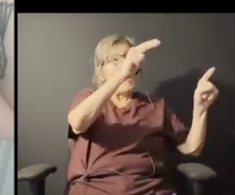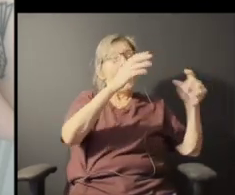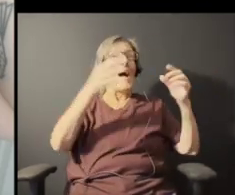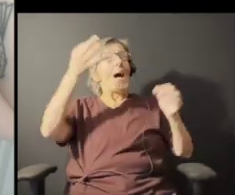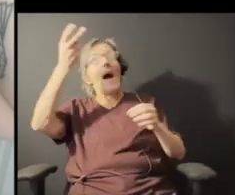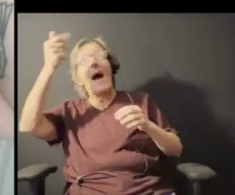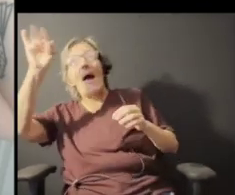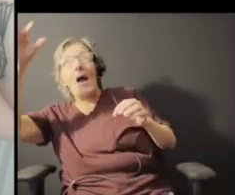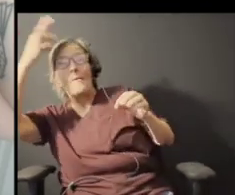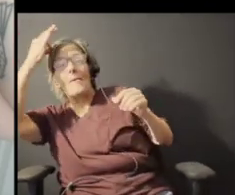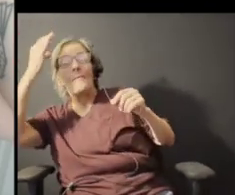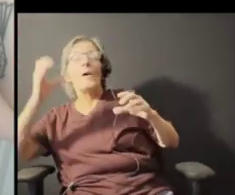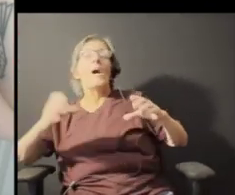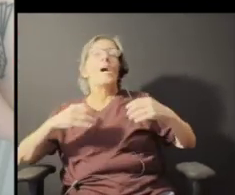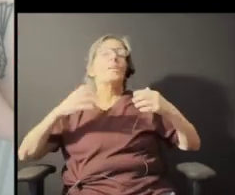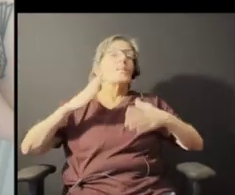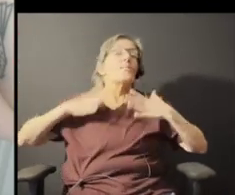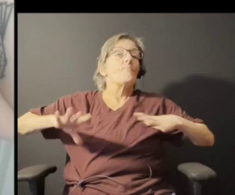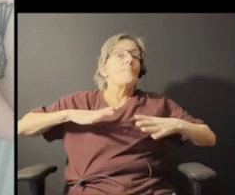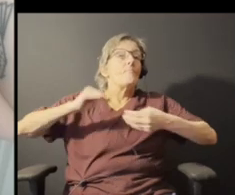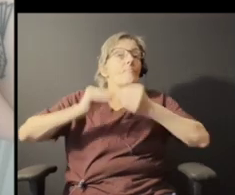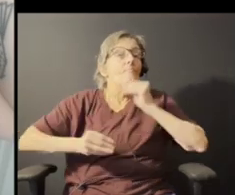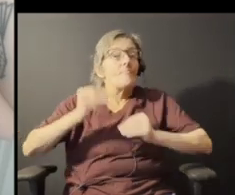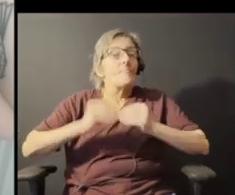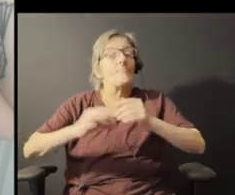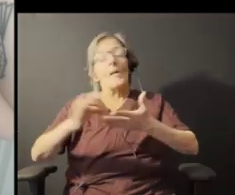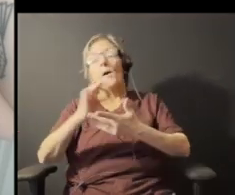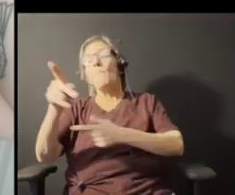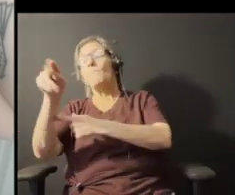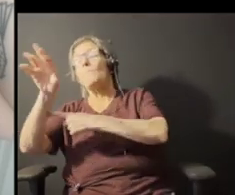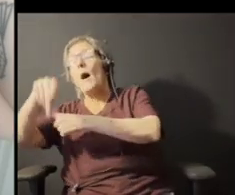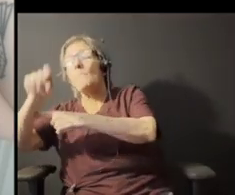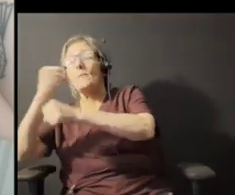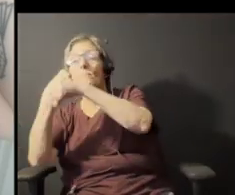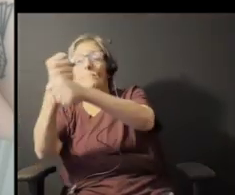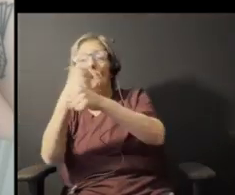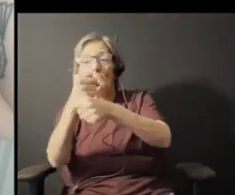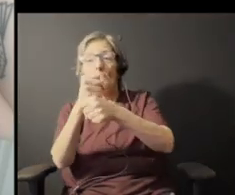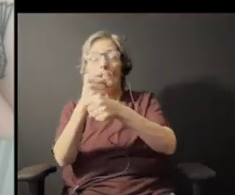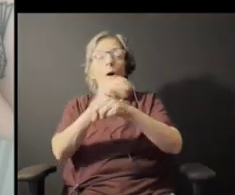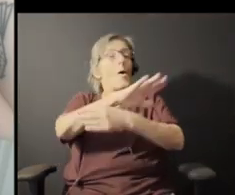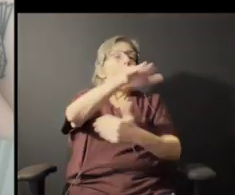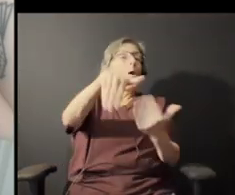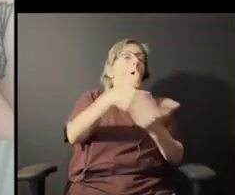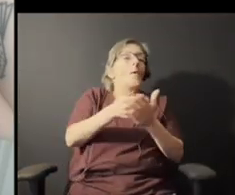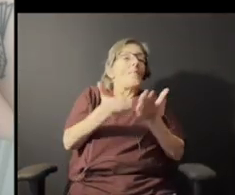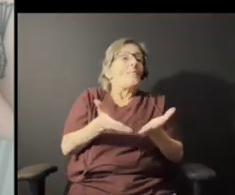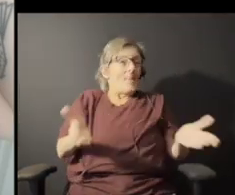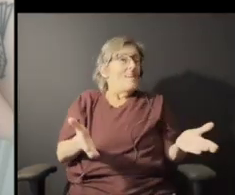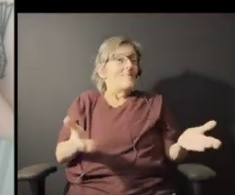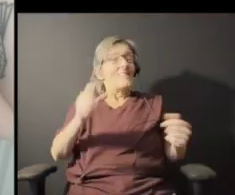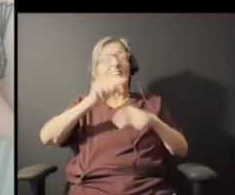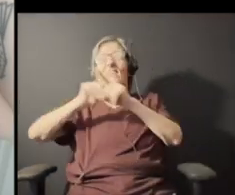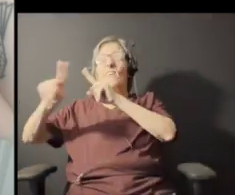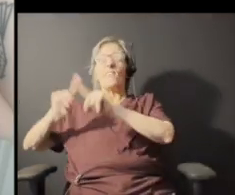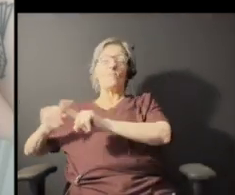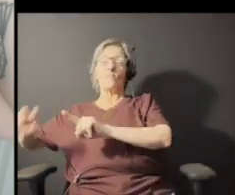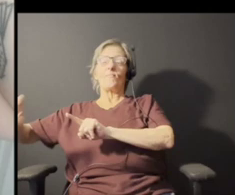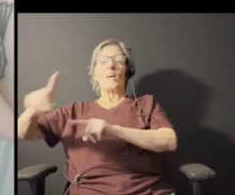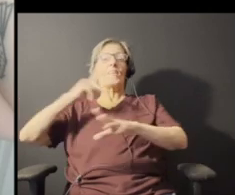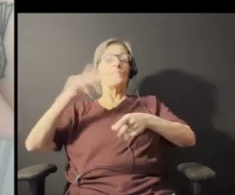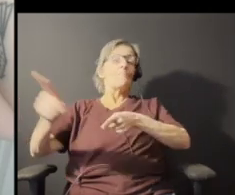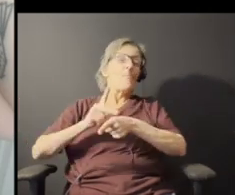and makeup, costume making, prop making, all of these things that I had done in other aspects,